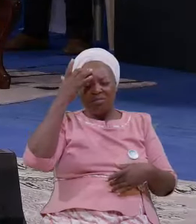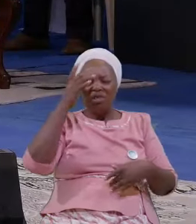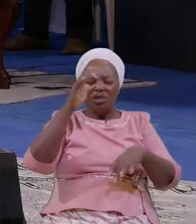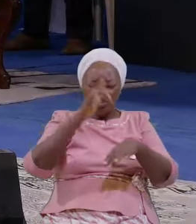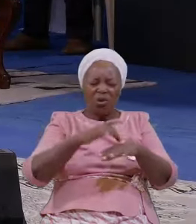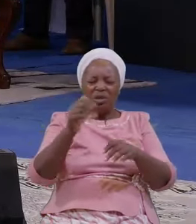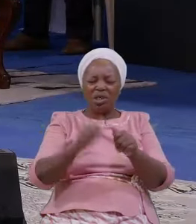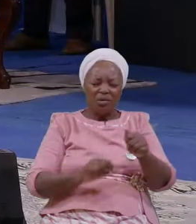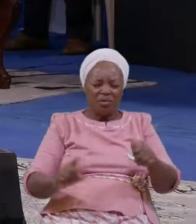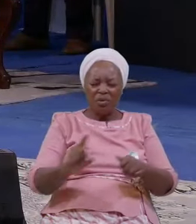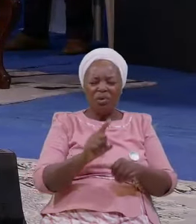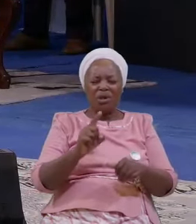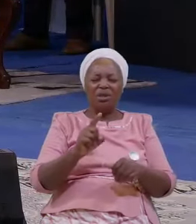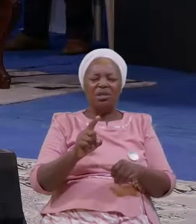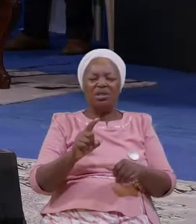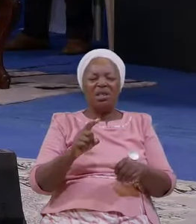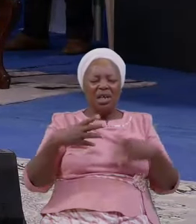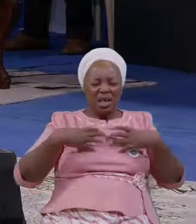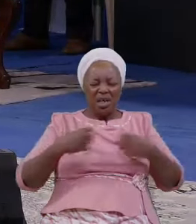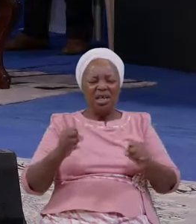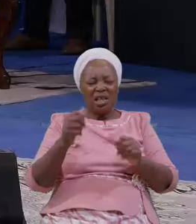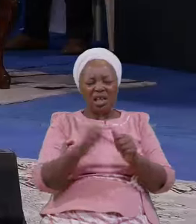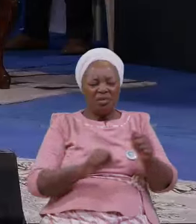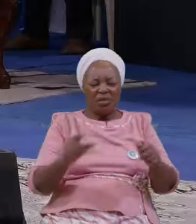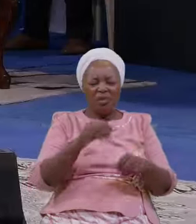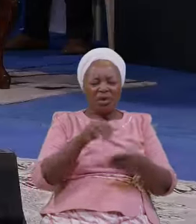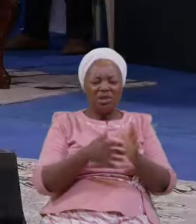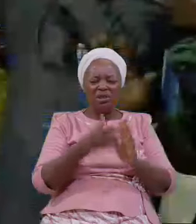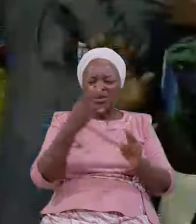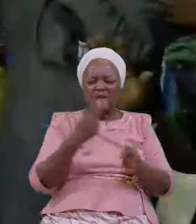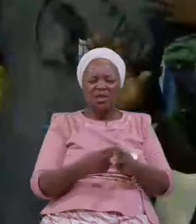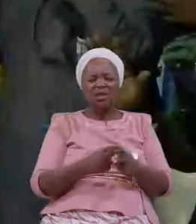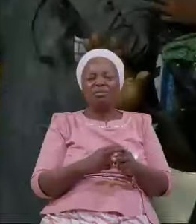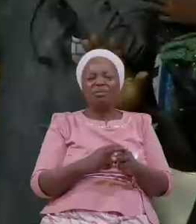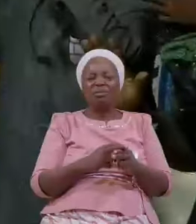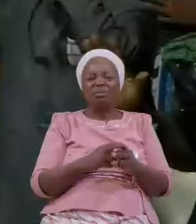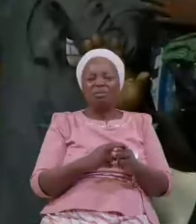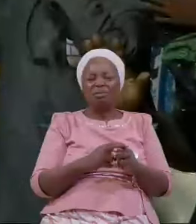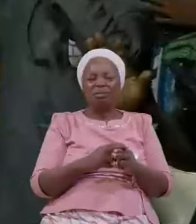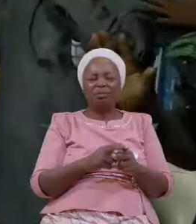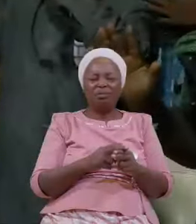everyone, heal everyone now in Jesus' name.